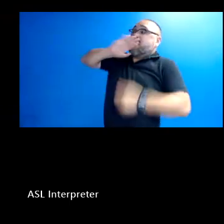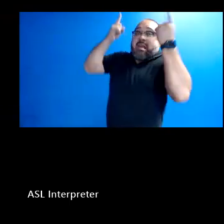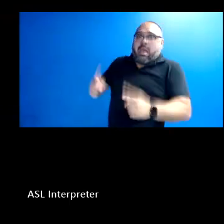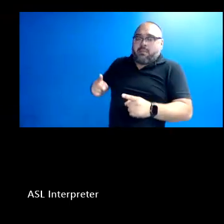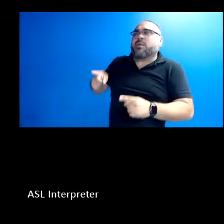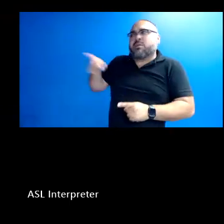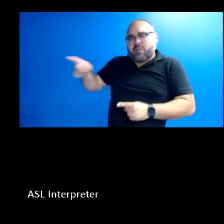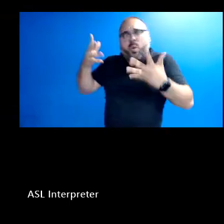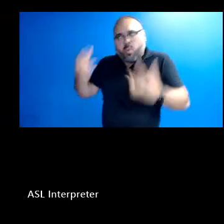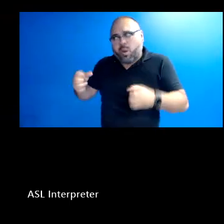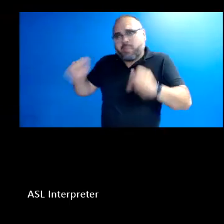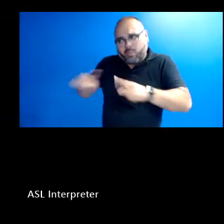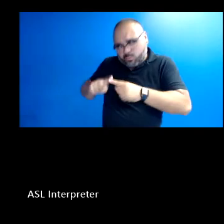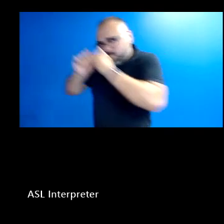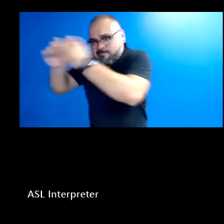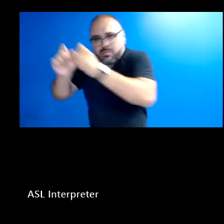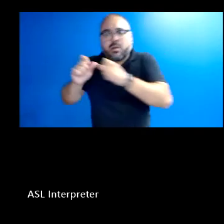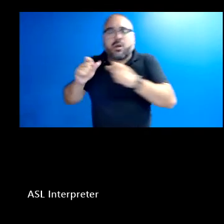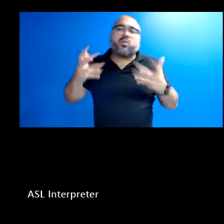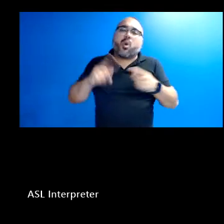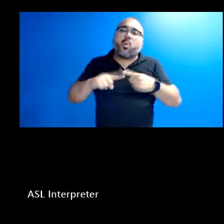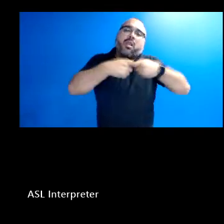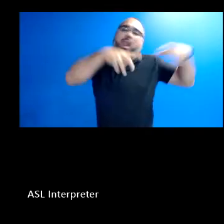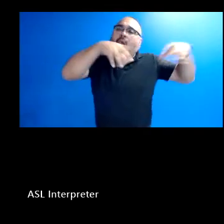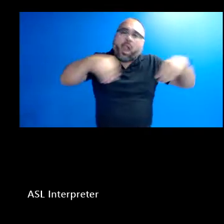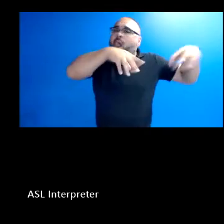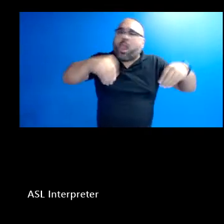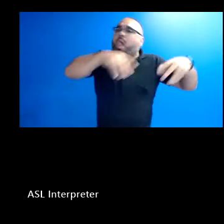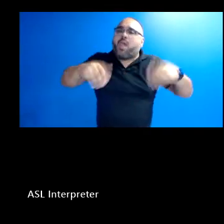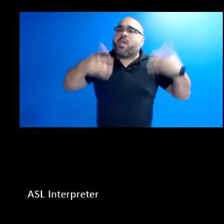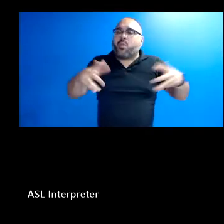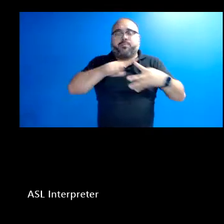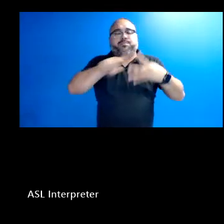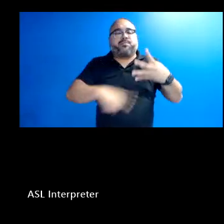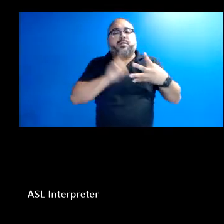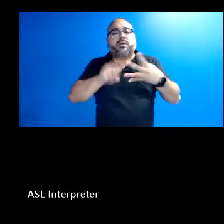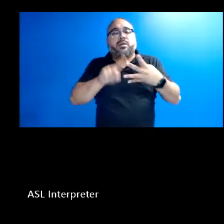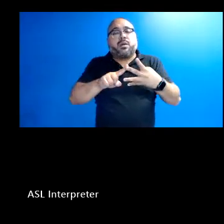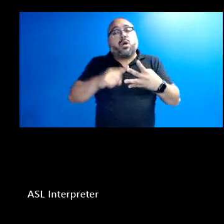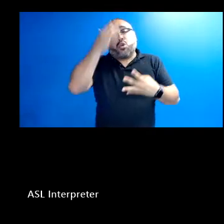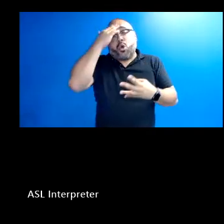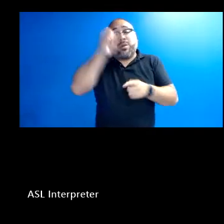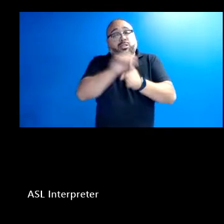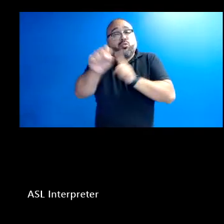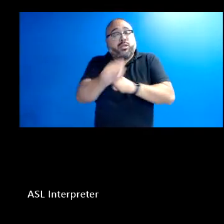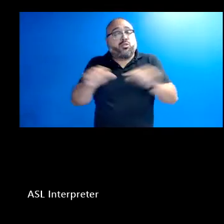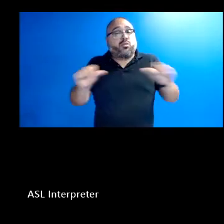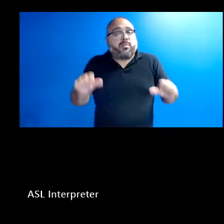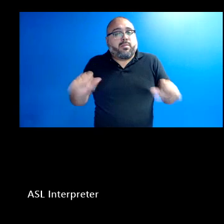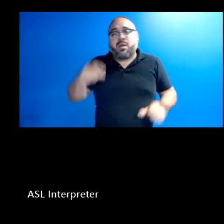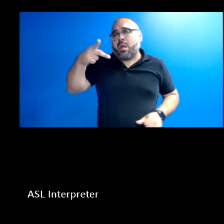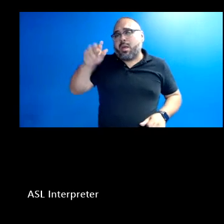on shutting off power or PSPS. 2, bolstering situational awareness capabilities. And Paul did an excellent job at